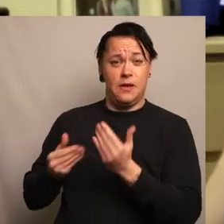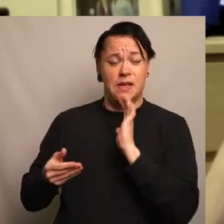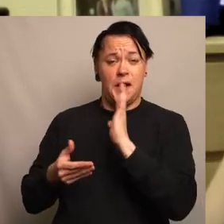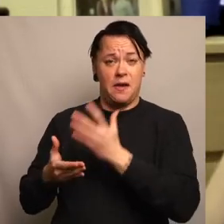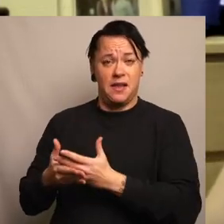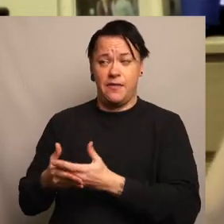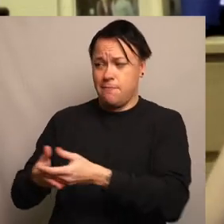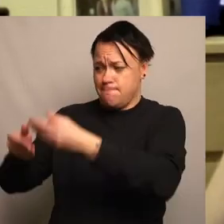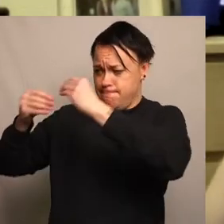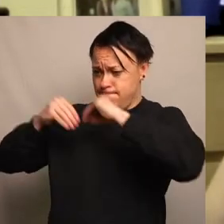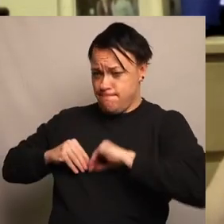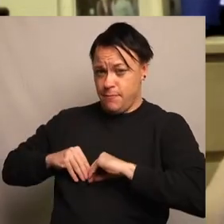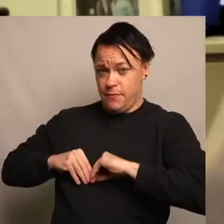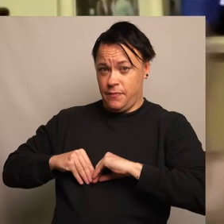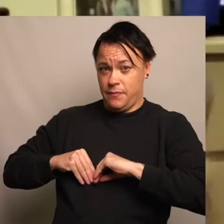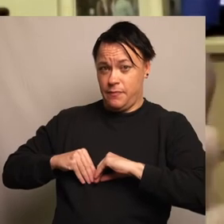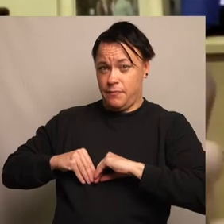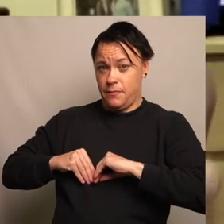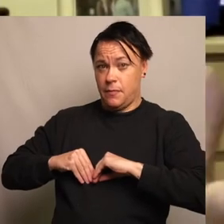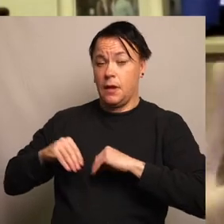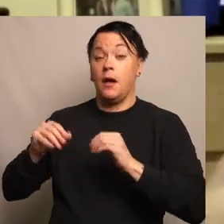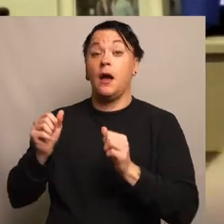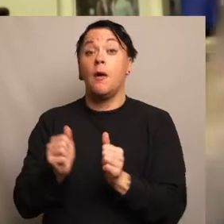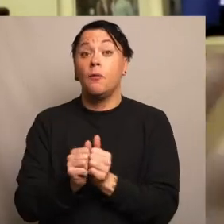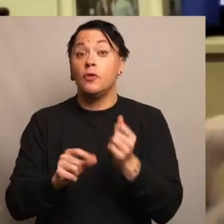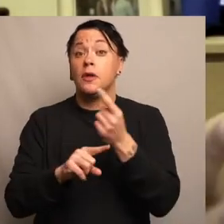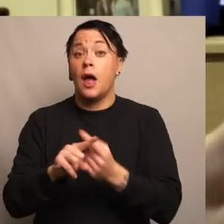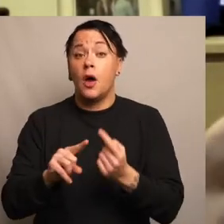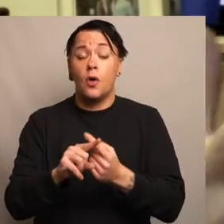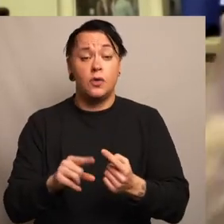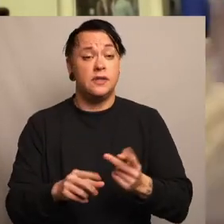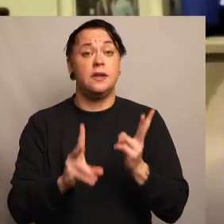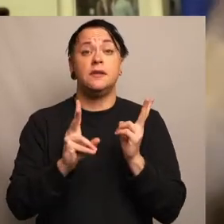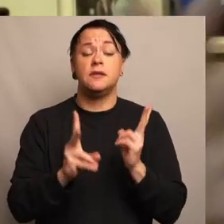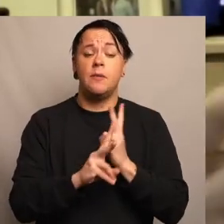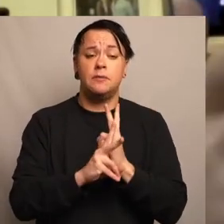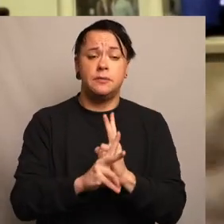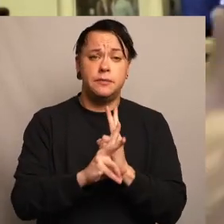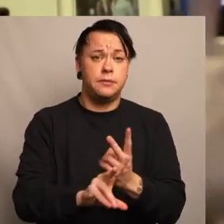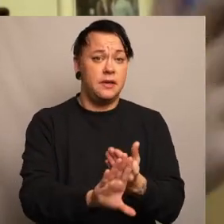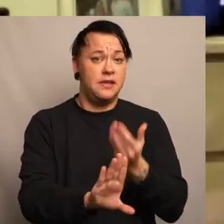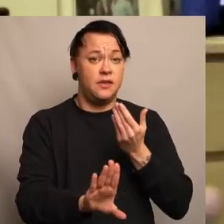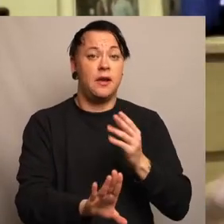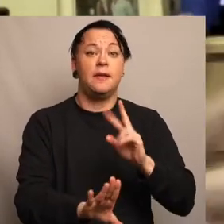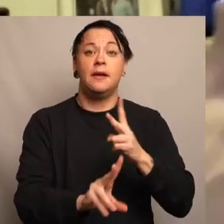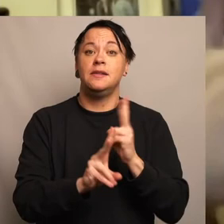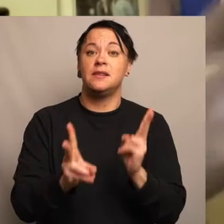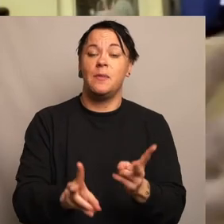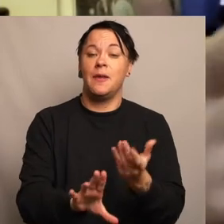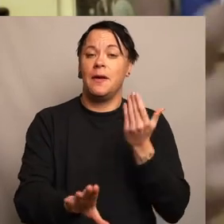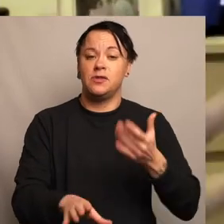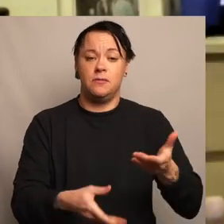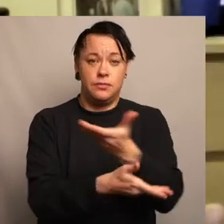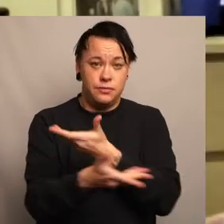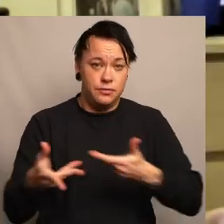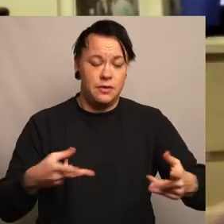actually in community with those who share some histories, some background, it creates the potential for healing because we are